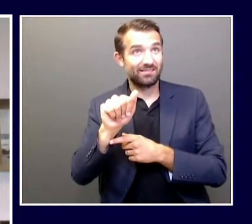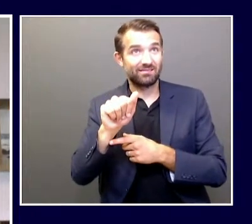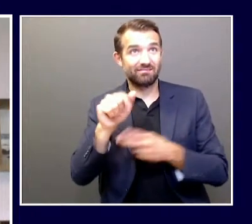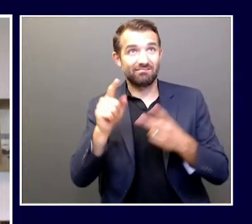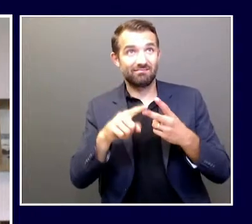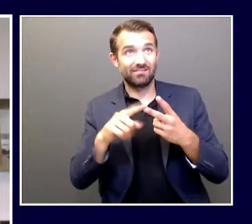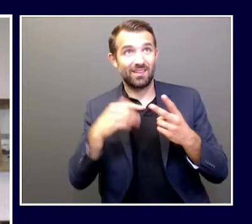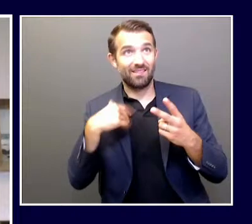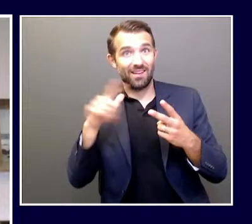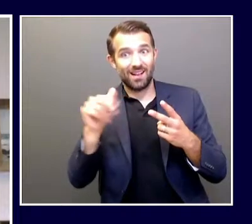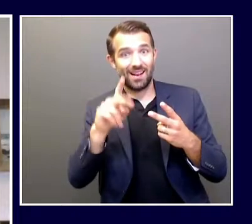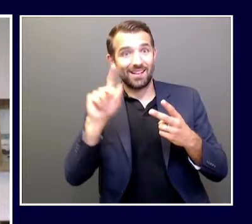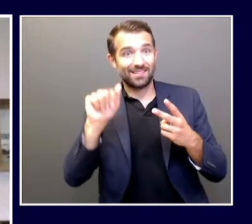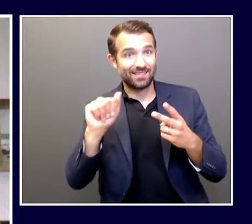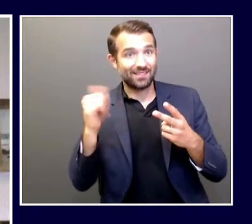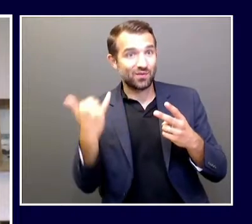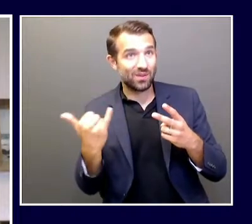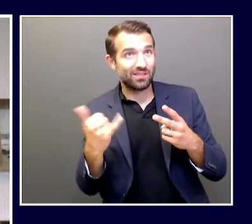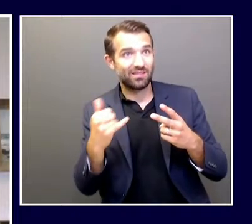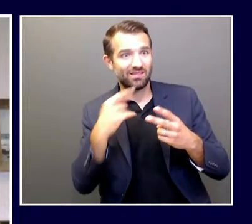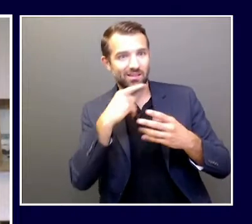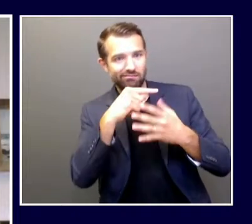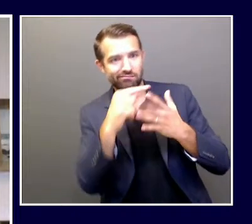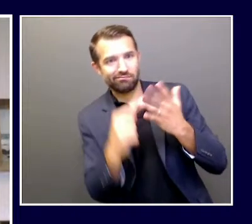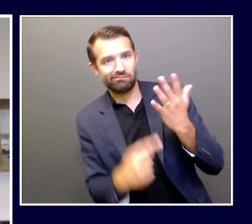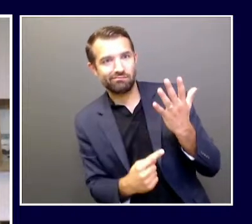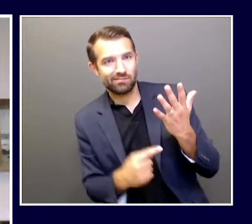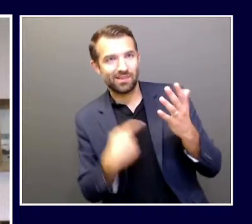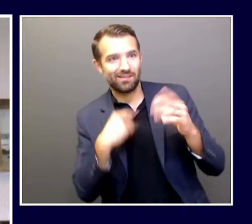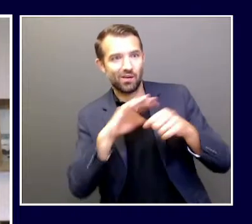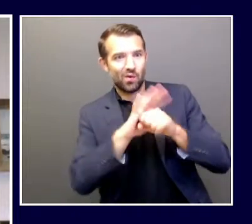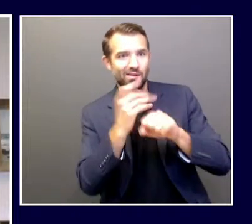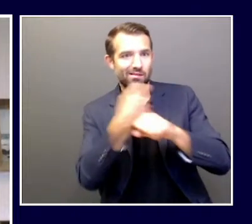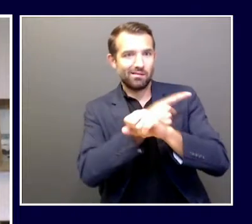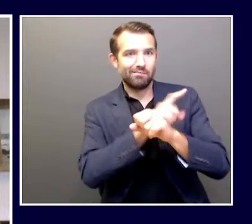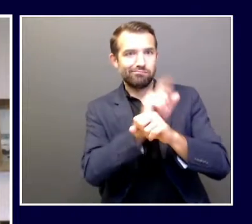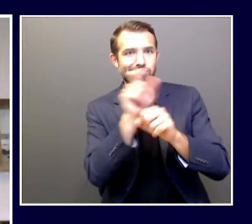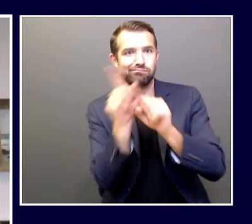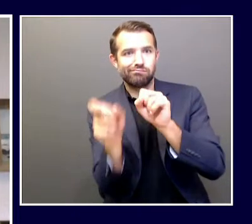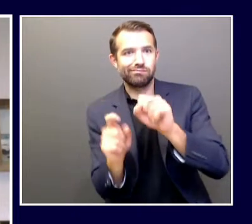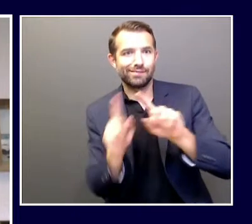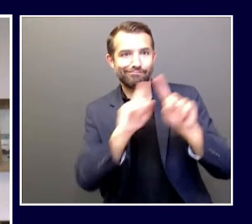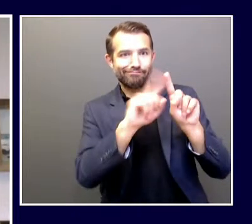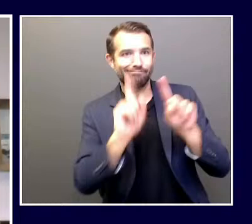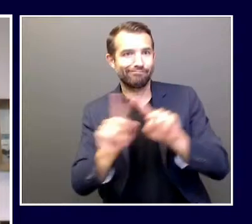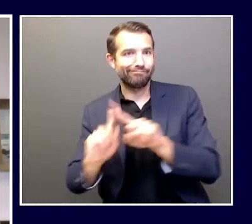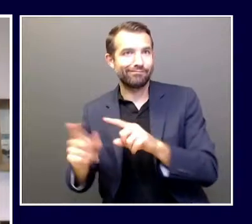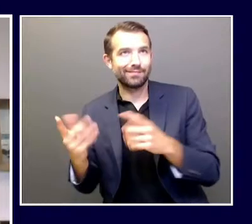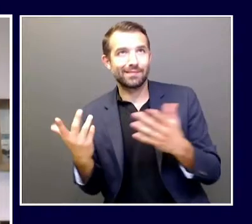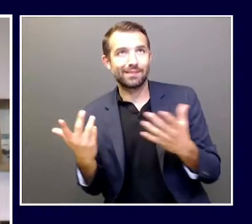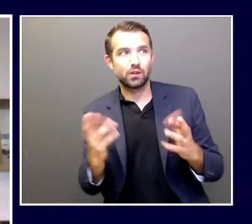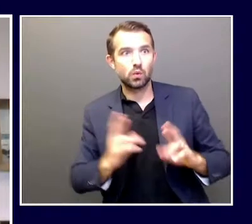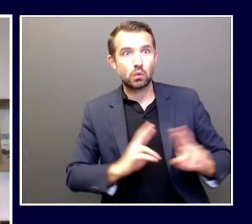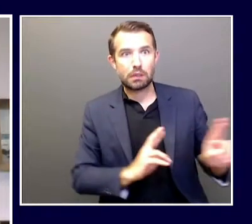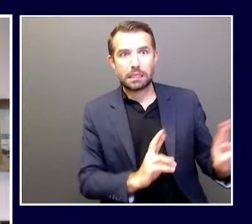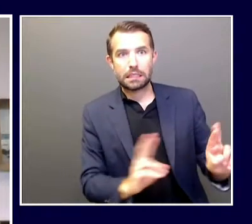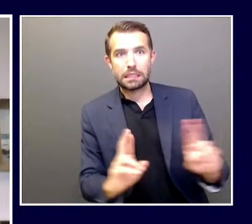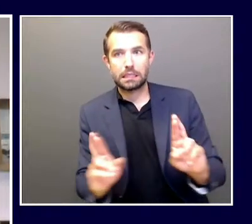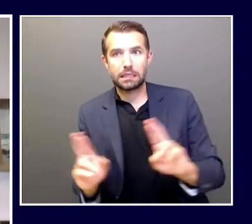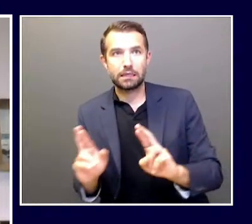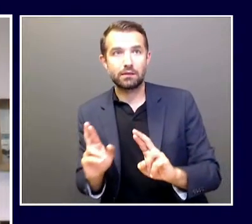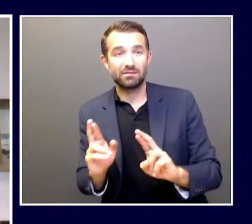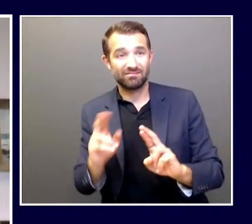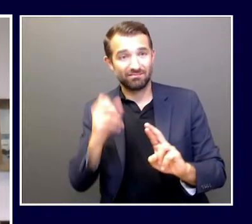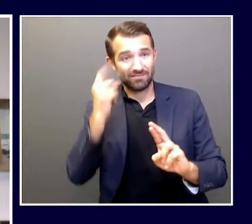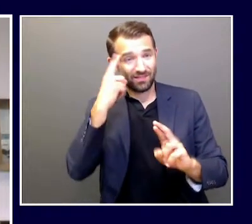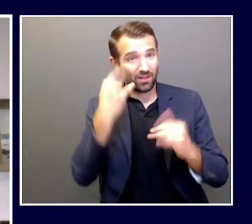out there. So we're keeping our eyes open because we still need to be nimble. But keeping kids in the classroom remains a priority